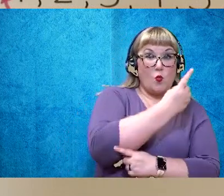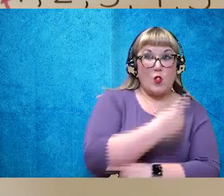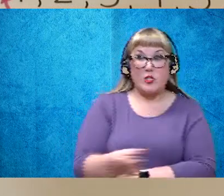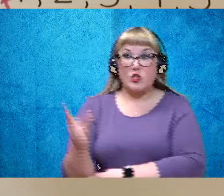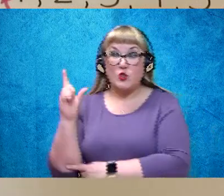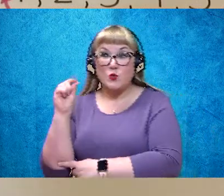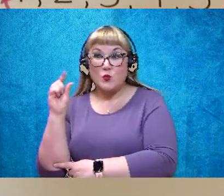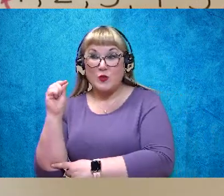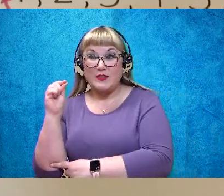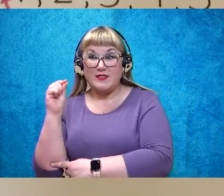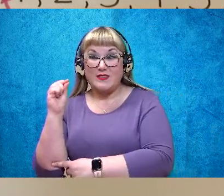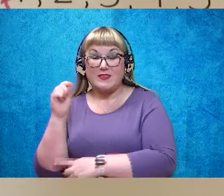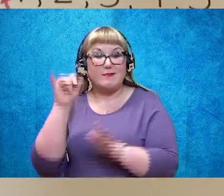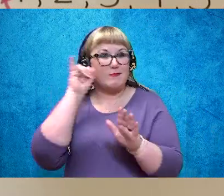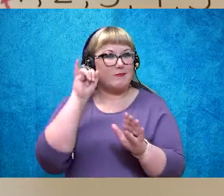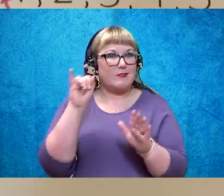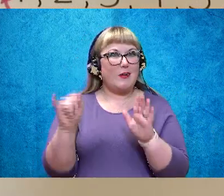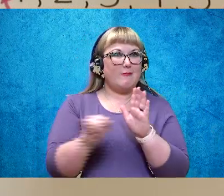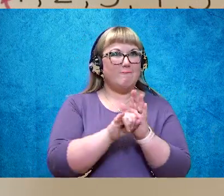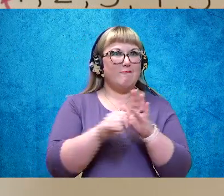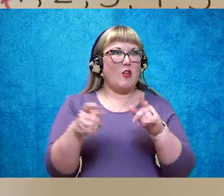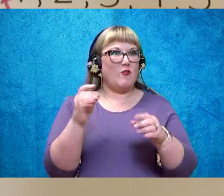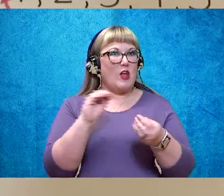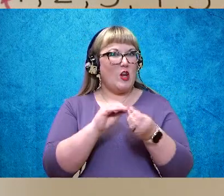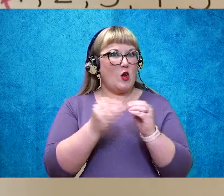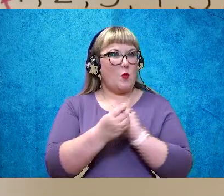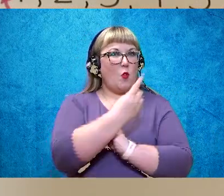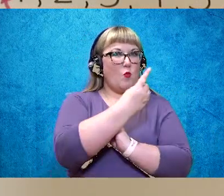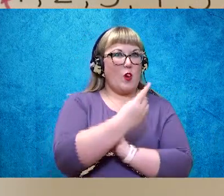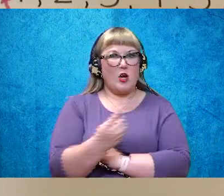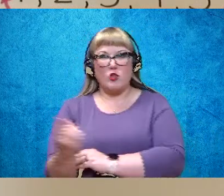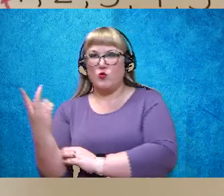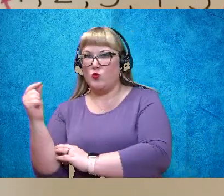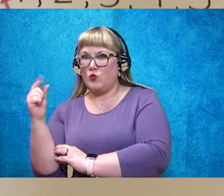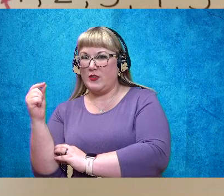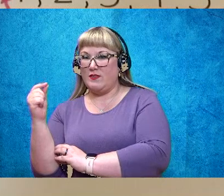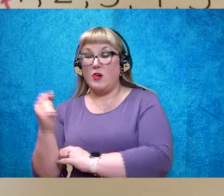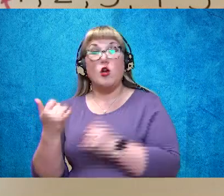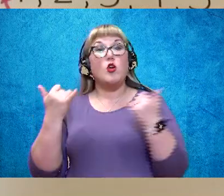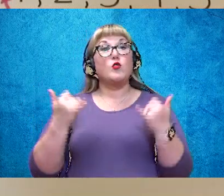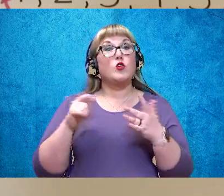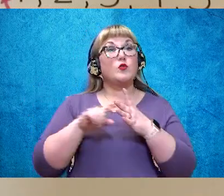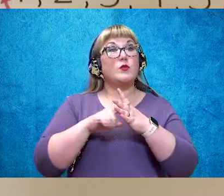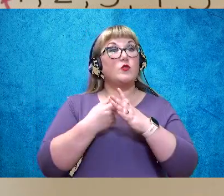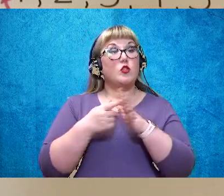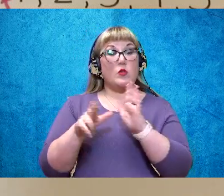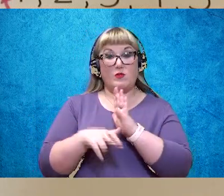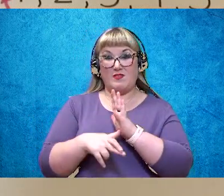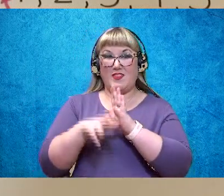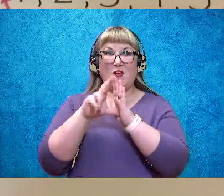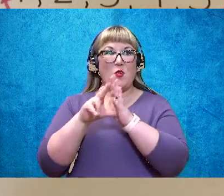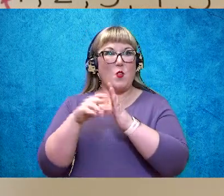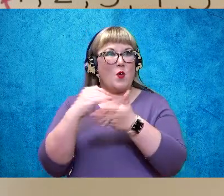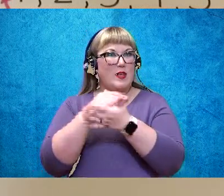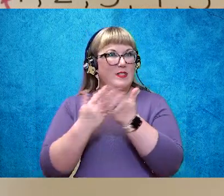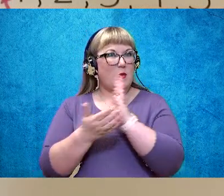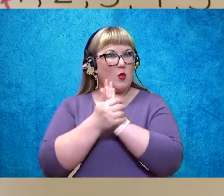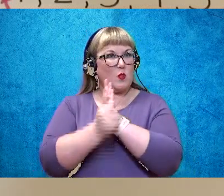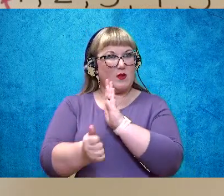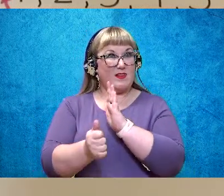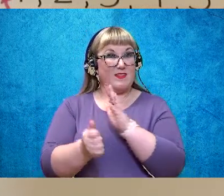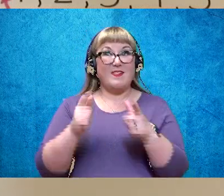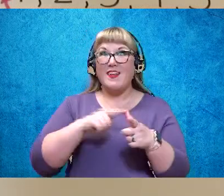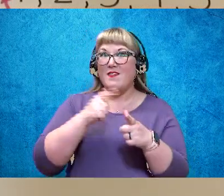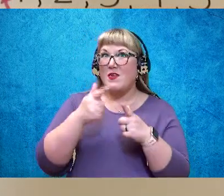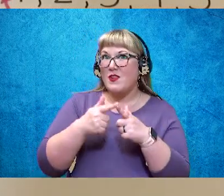20 and identifying those numbers from 1 to 20. So today, we're going to start out with a review of some of those skills, and